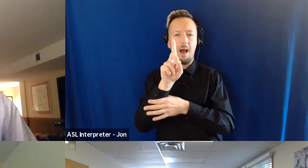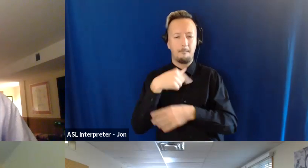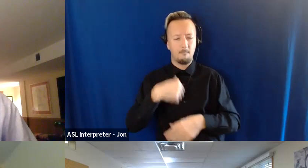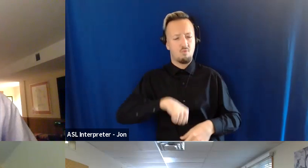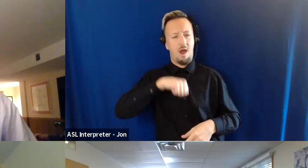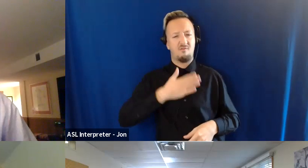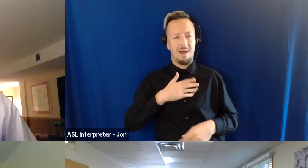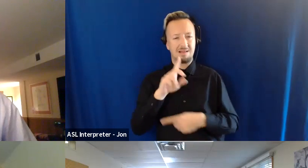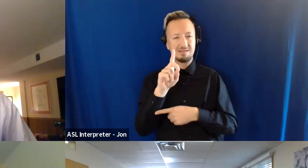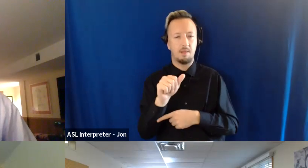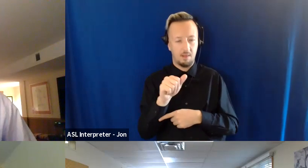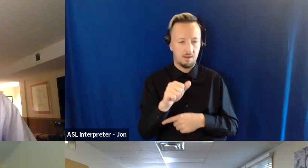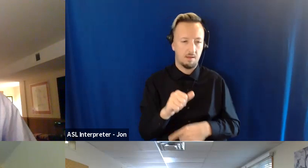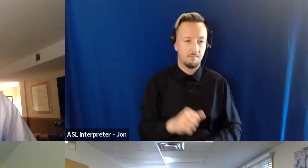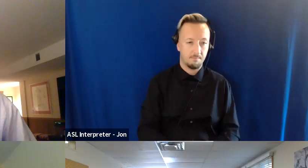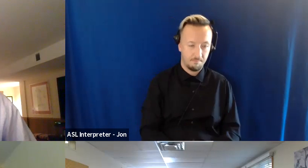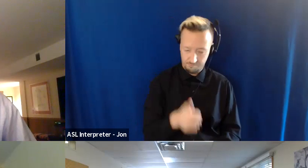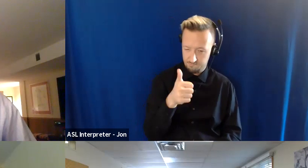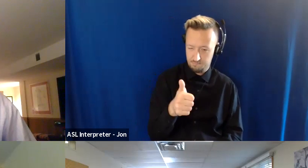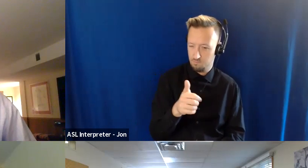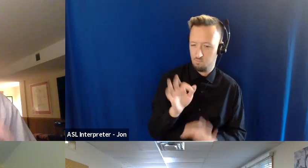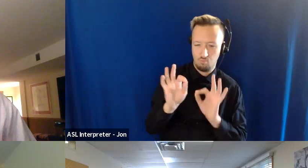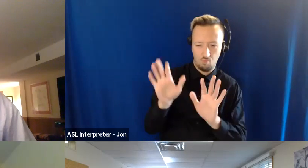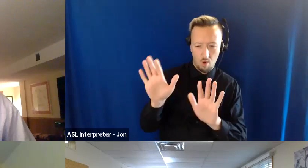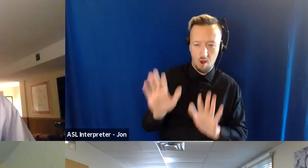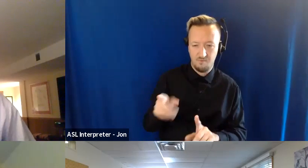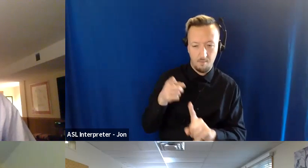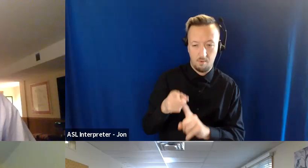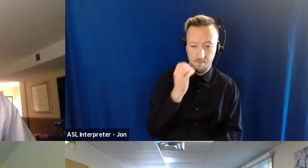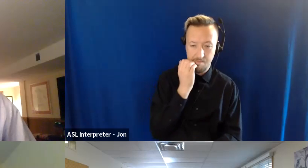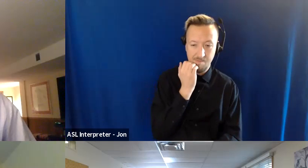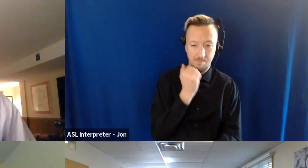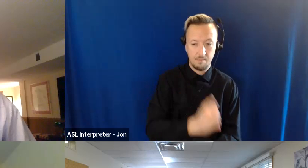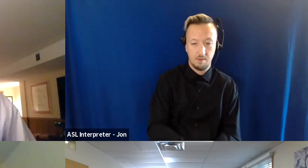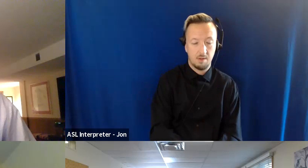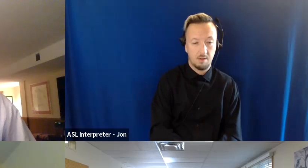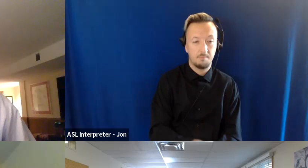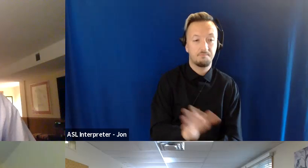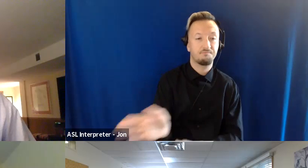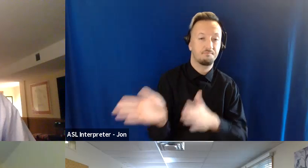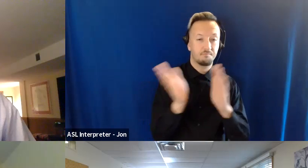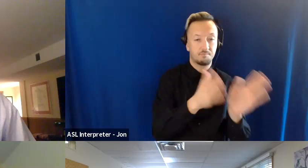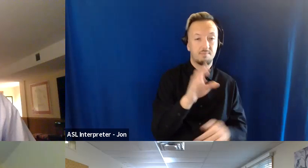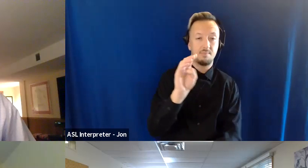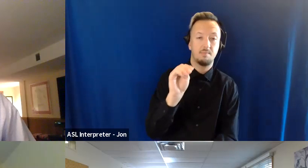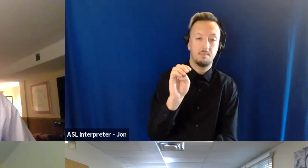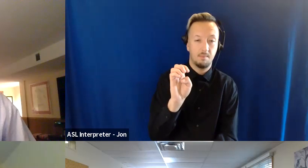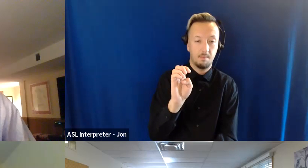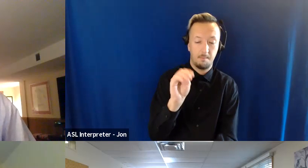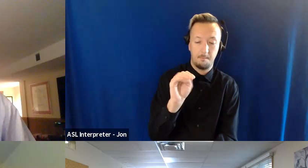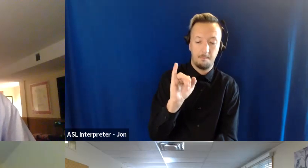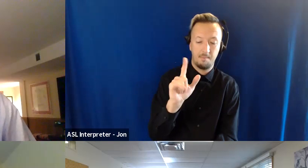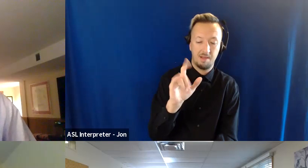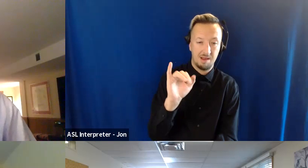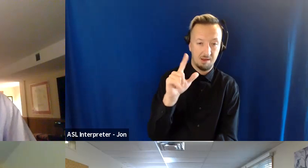Thank Great you, Ian. point. Great points. Excellent. So next, we're going to go to the millennials. And by the way, when I look in the